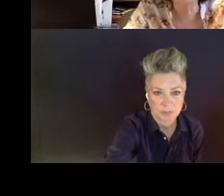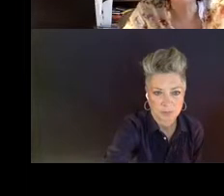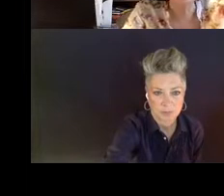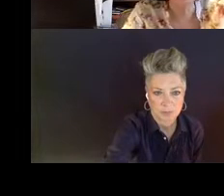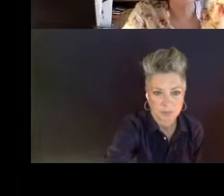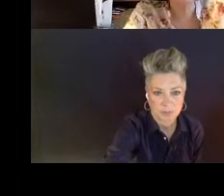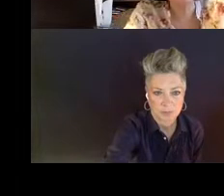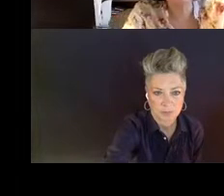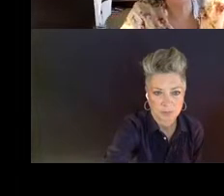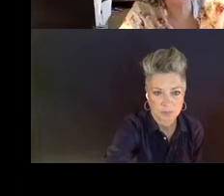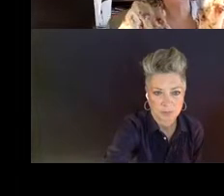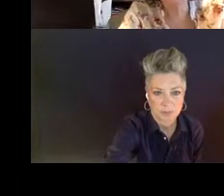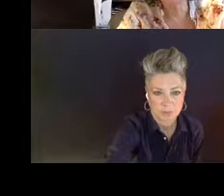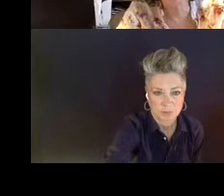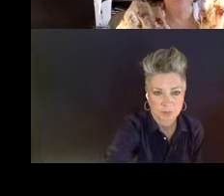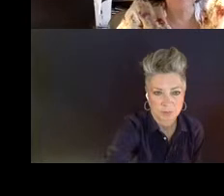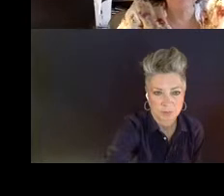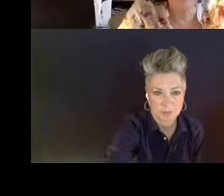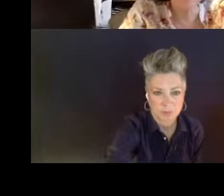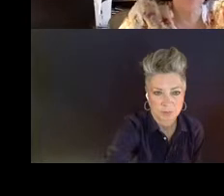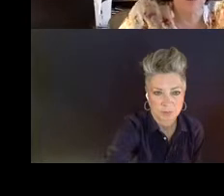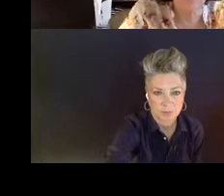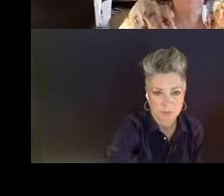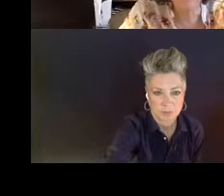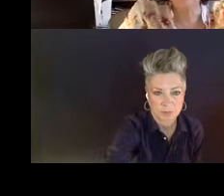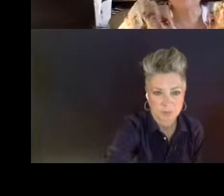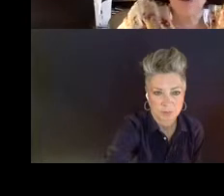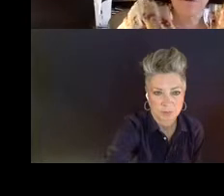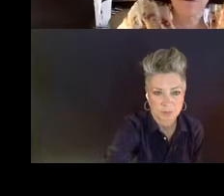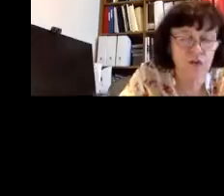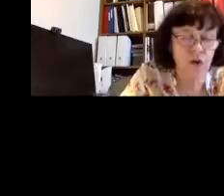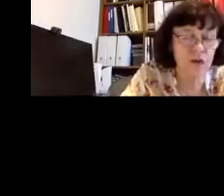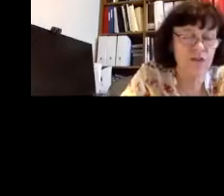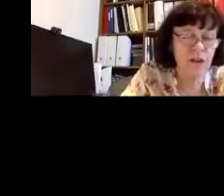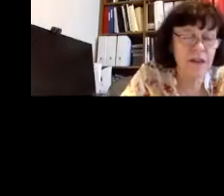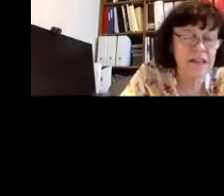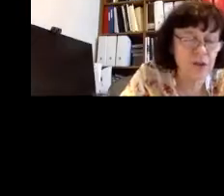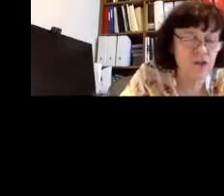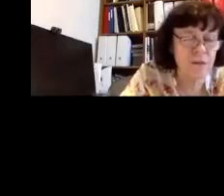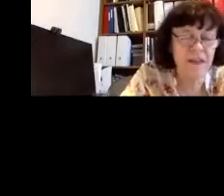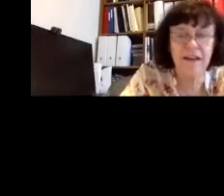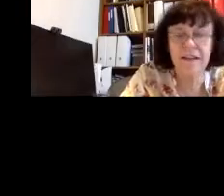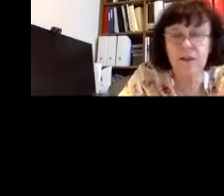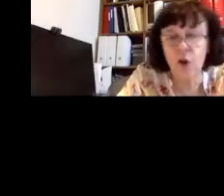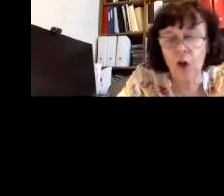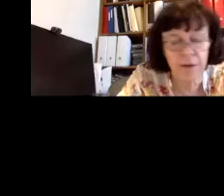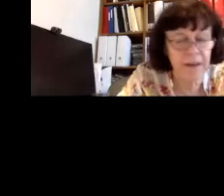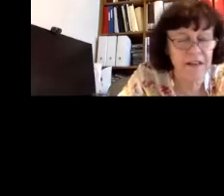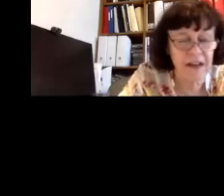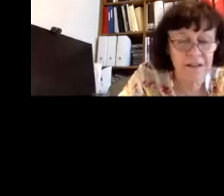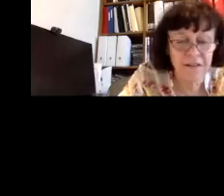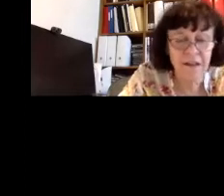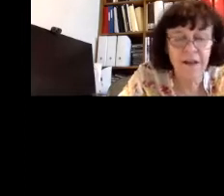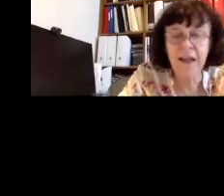small independent businesses, mom and pop stores, small food stores that used to be there can no longer pay